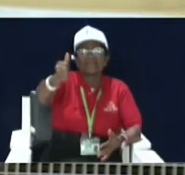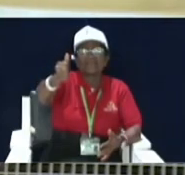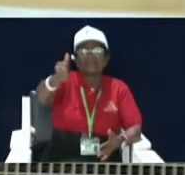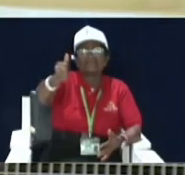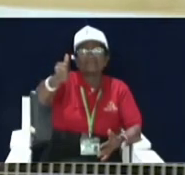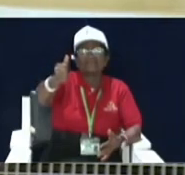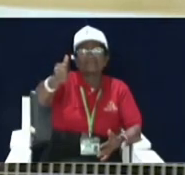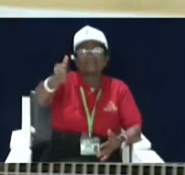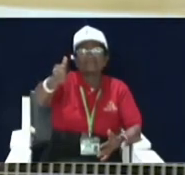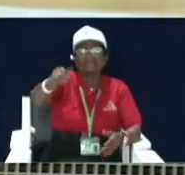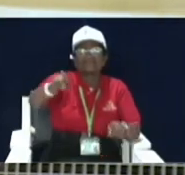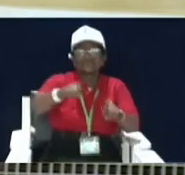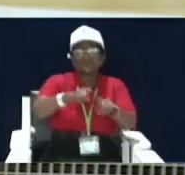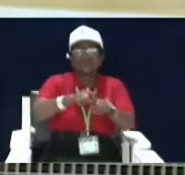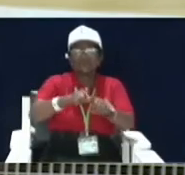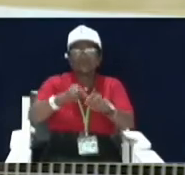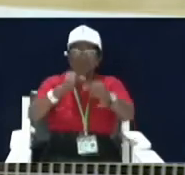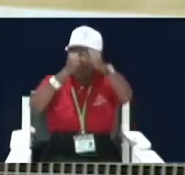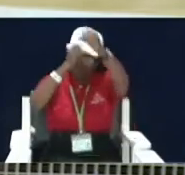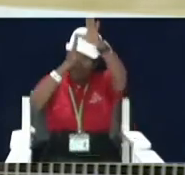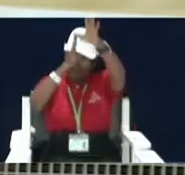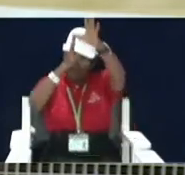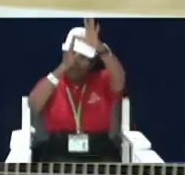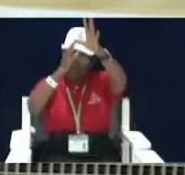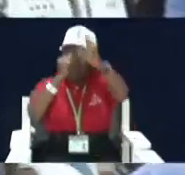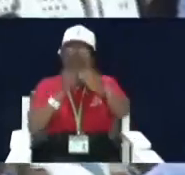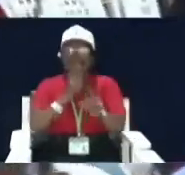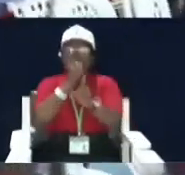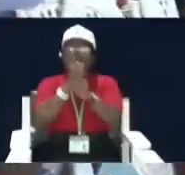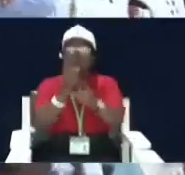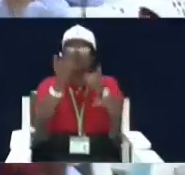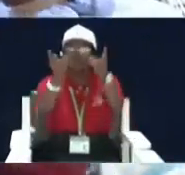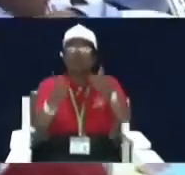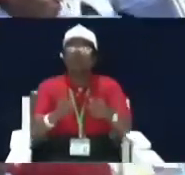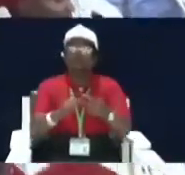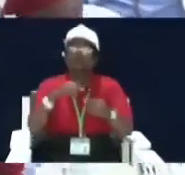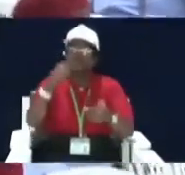So, Daddy, I just want to say thank you.